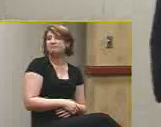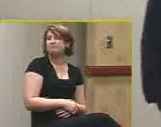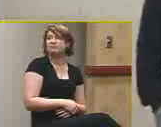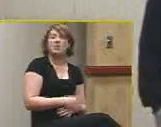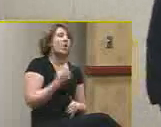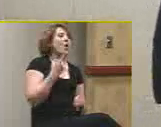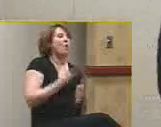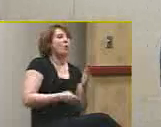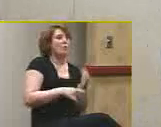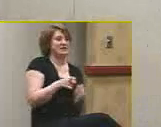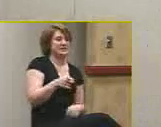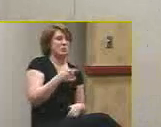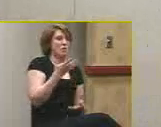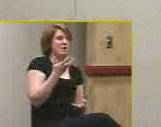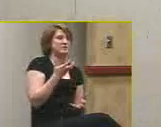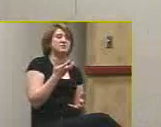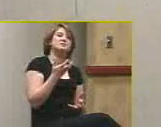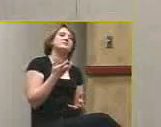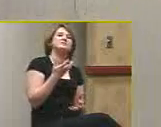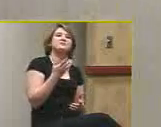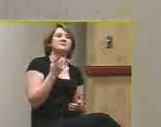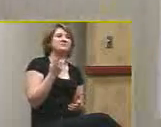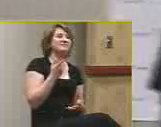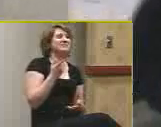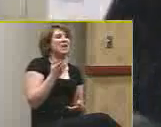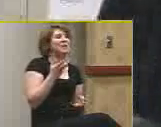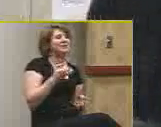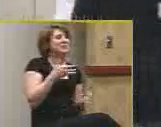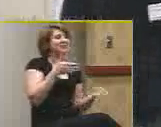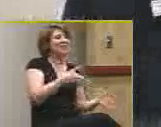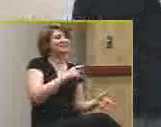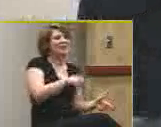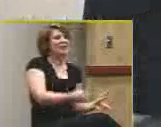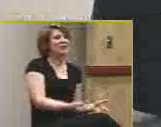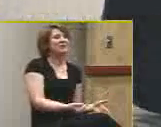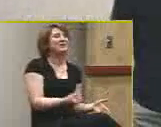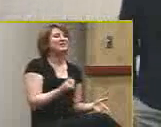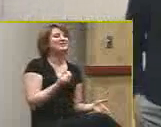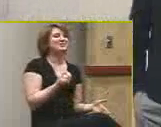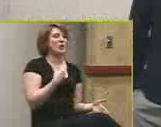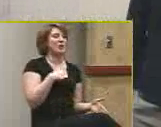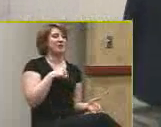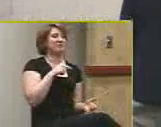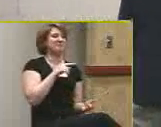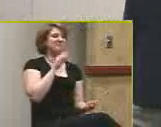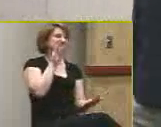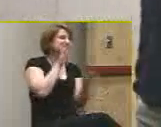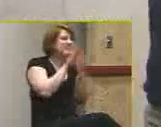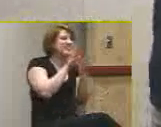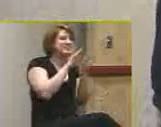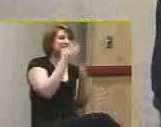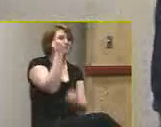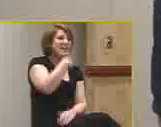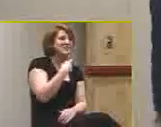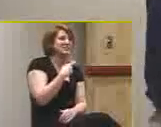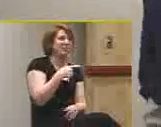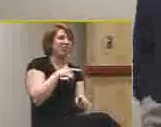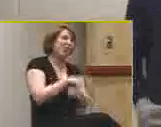What does he want? He wants to be left alone. So should we just get in his face and make fun of him for the rest of the day?